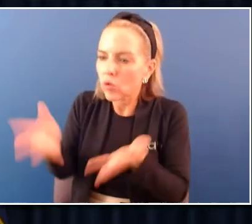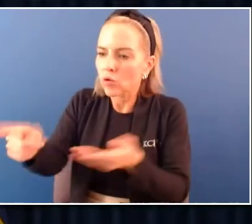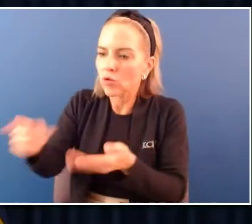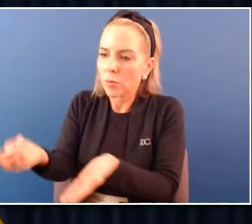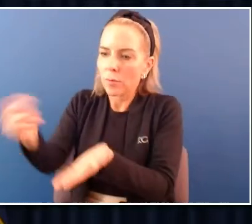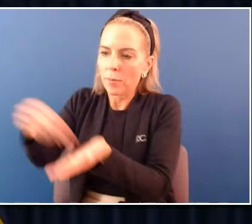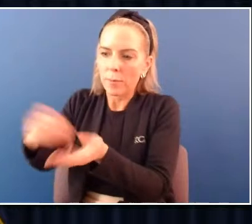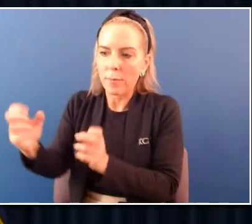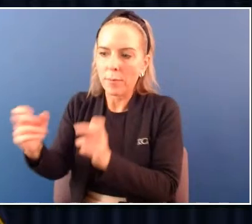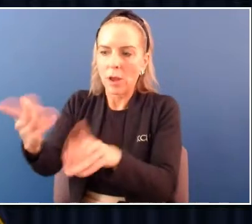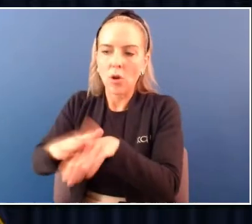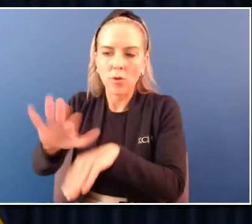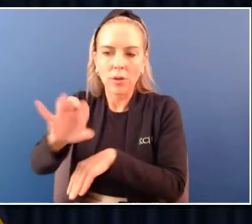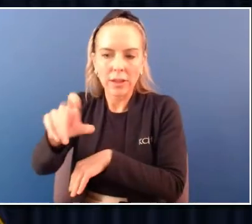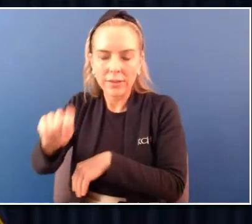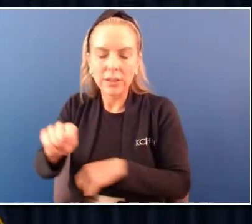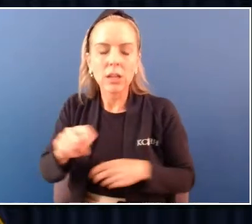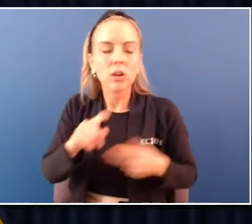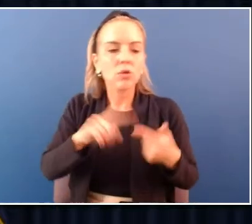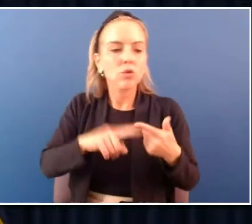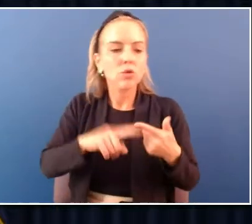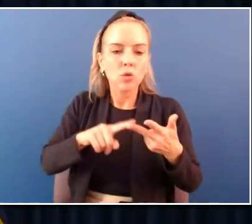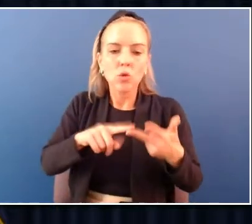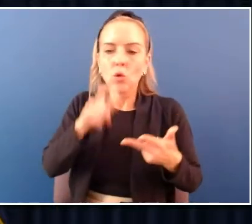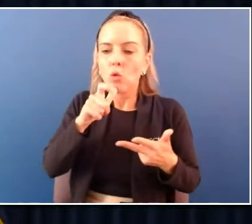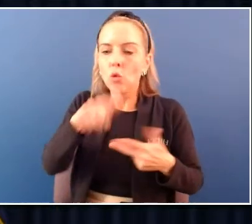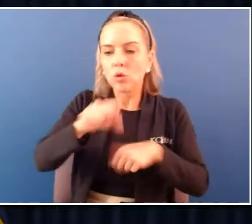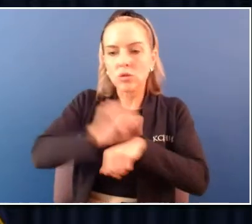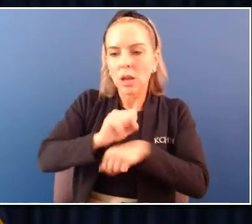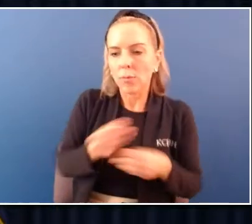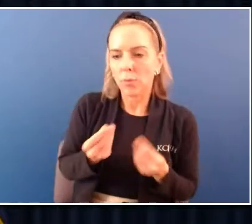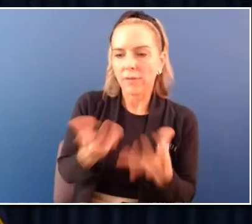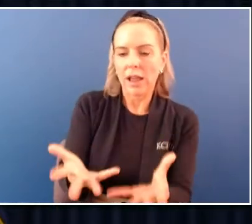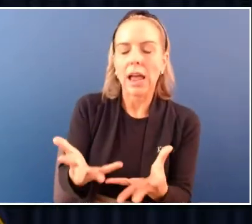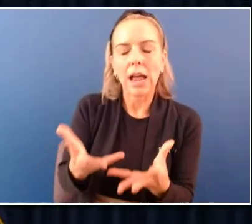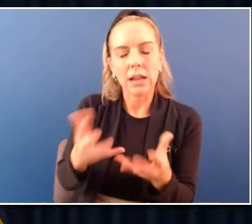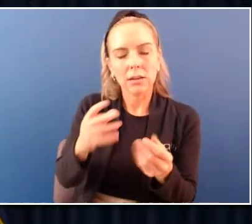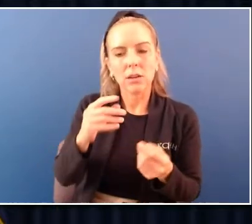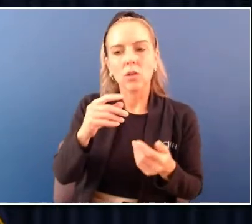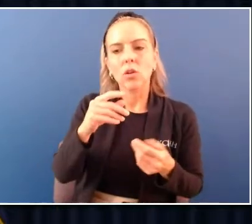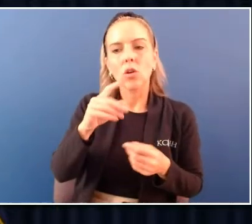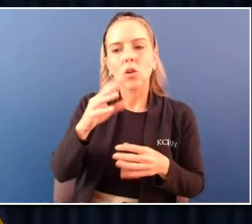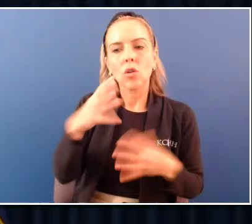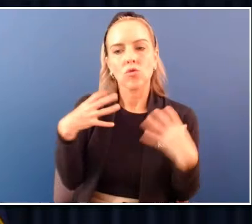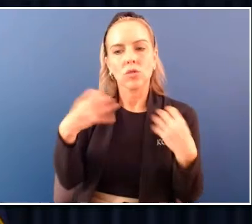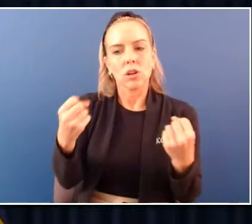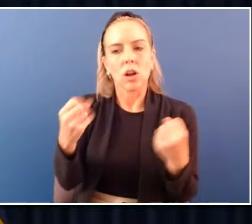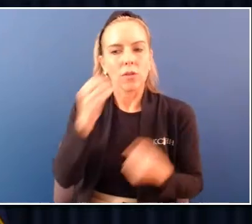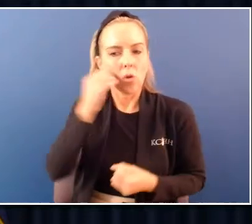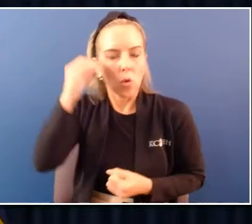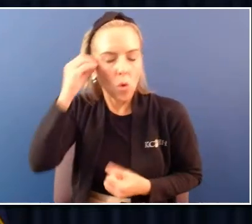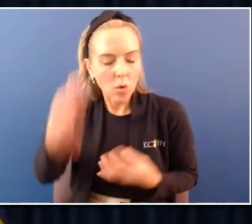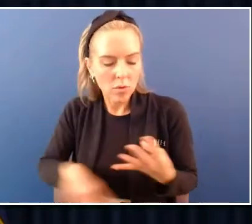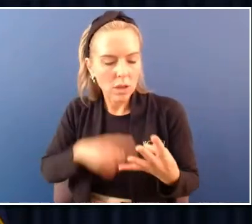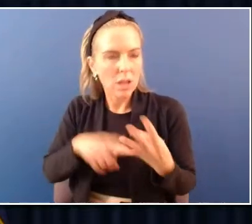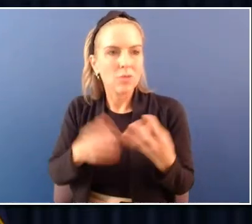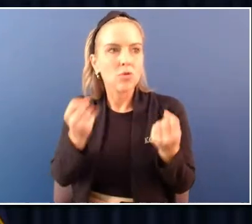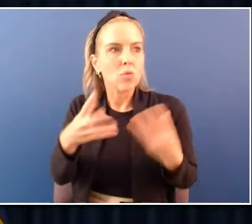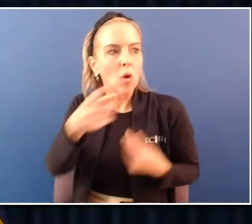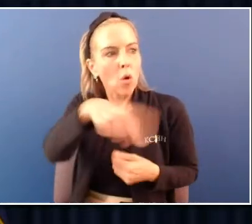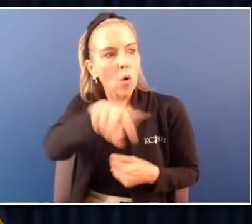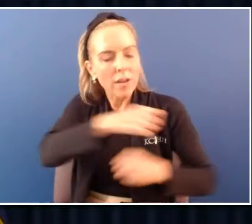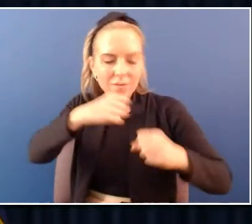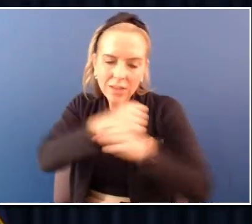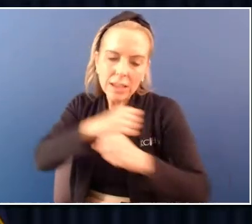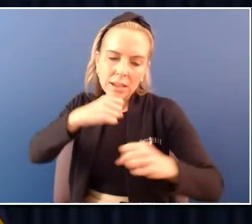chance employers, to those who provide recovery housing, to so many others who are out there fighting for the inches that become